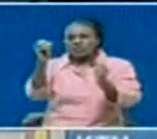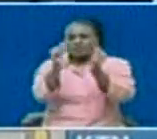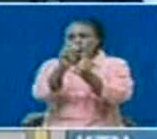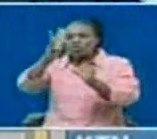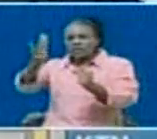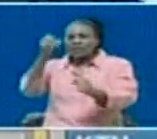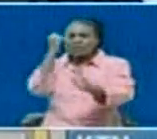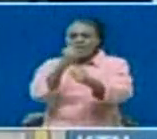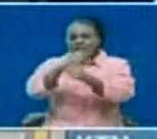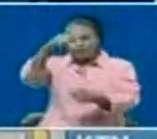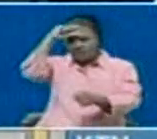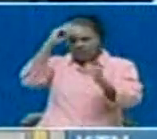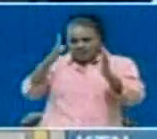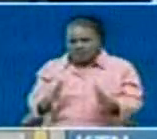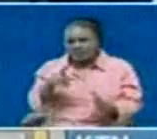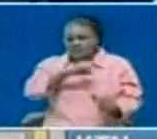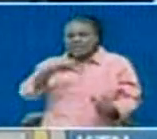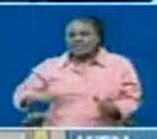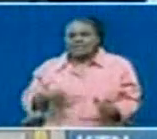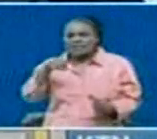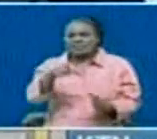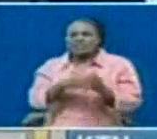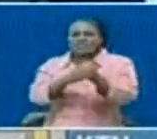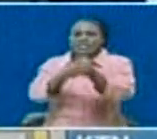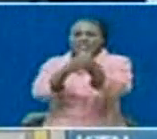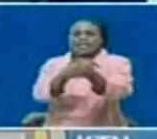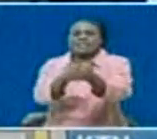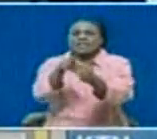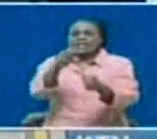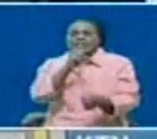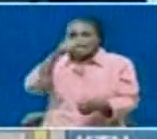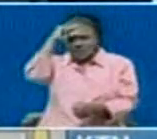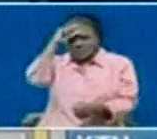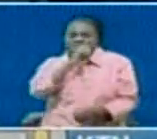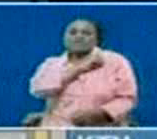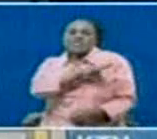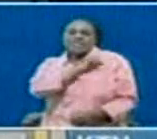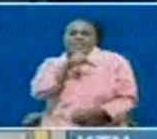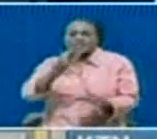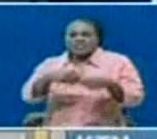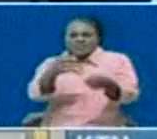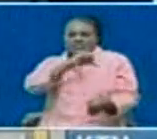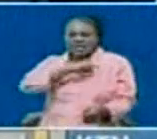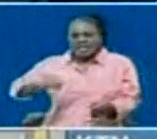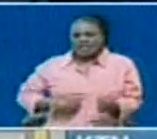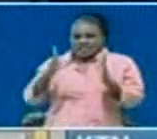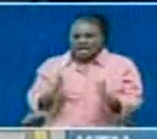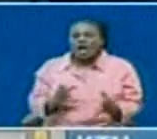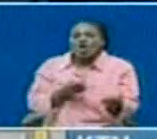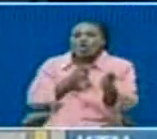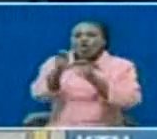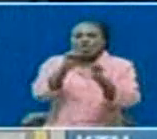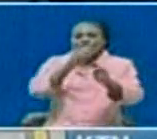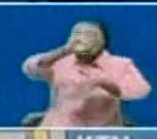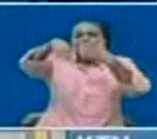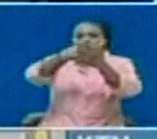senators the chairpersons of county development boards, and the governors fear this effectively gives the senators control of all